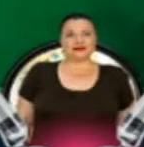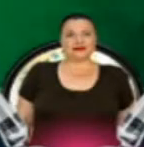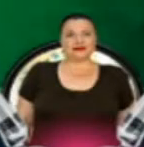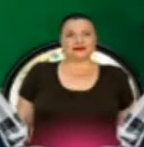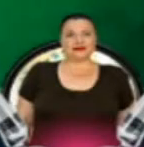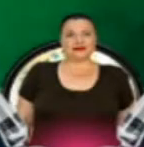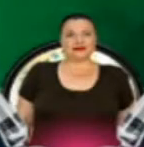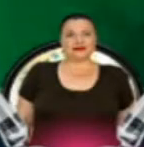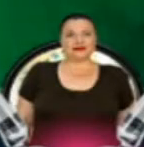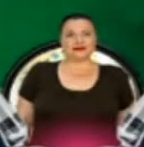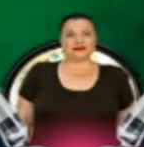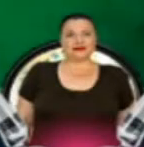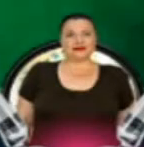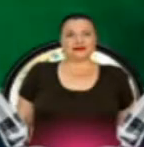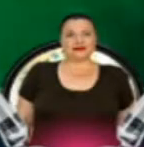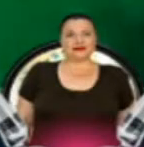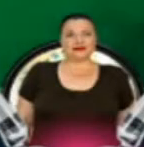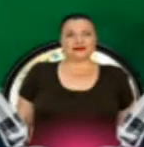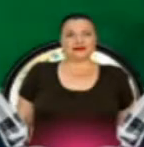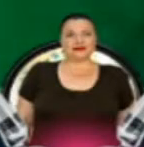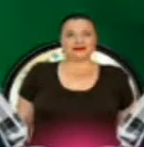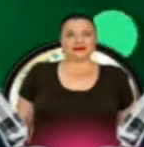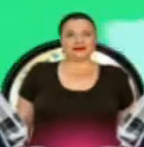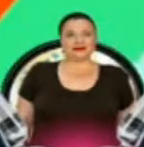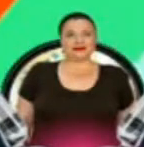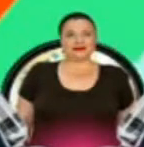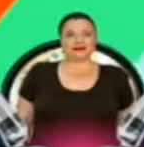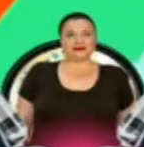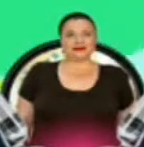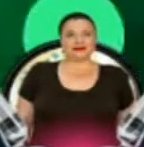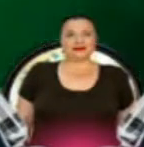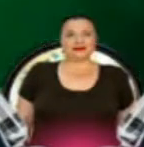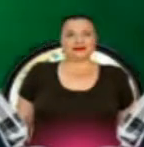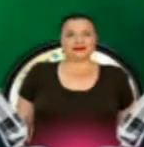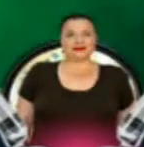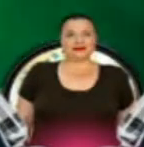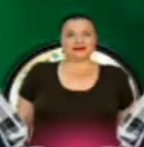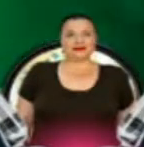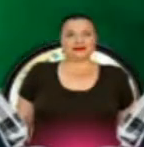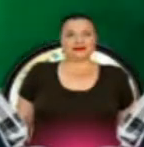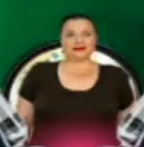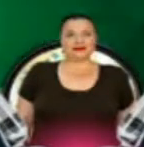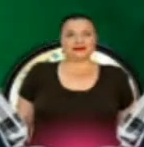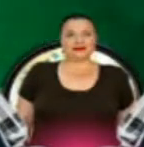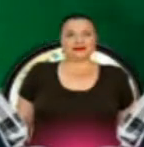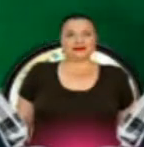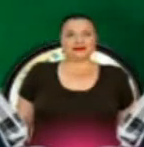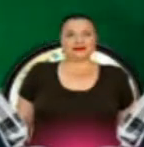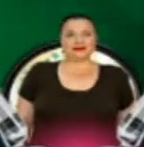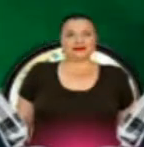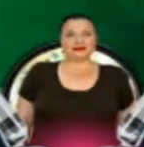breastfeed, weight gain during pregnancy, and lack of upper body exercise. So now you know. Two, like listening to music, watching